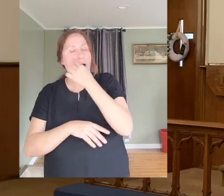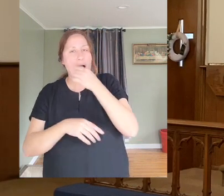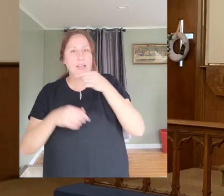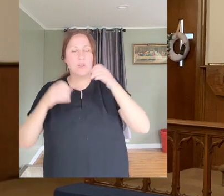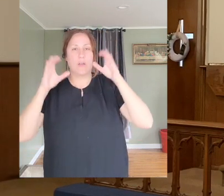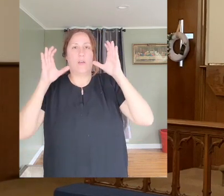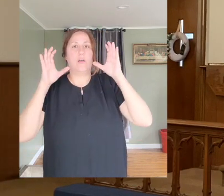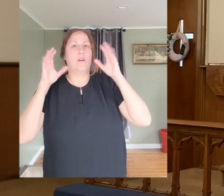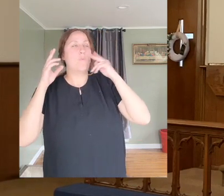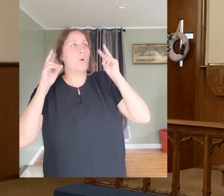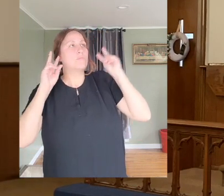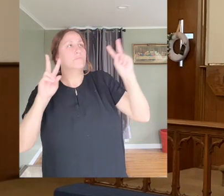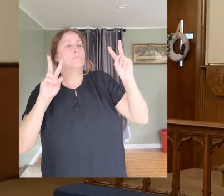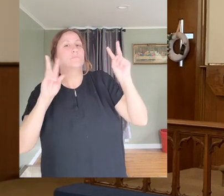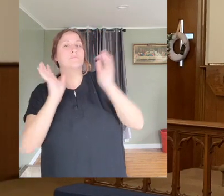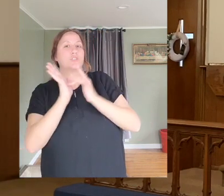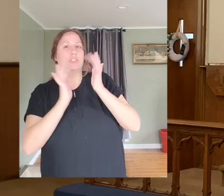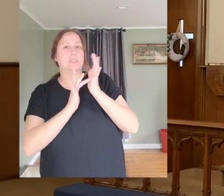see Jesus.